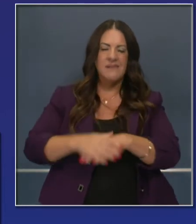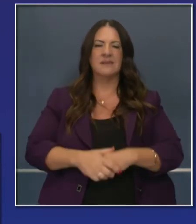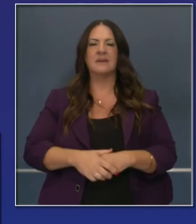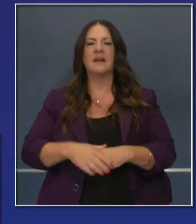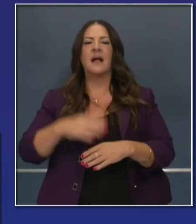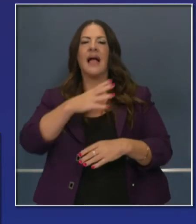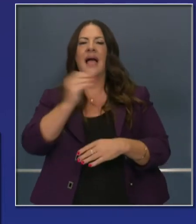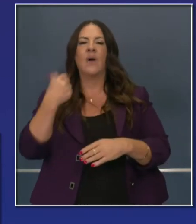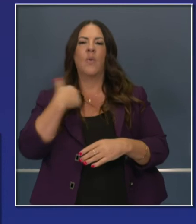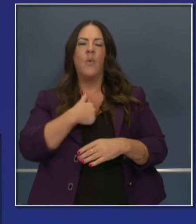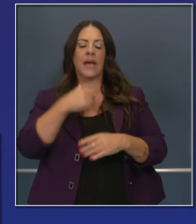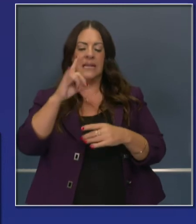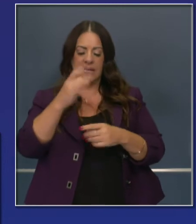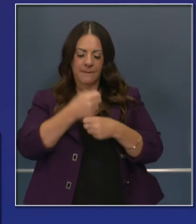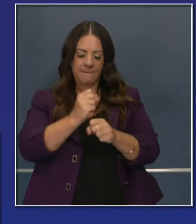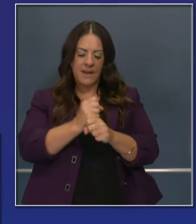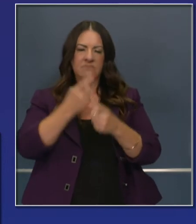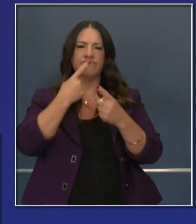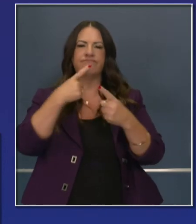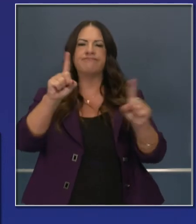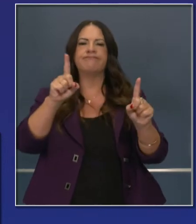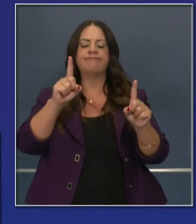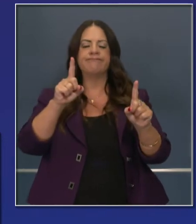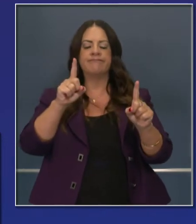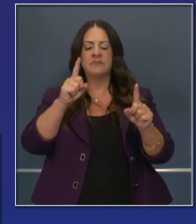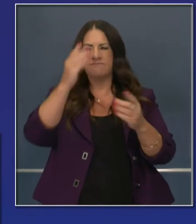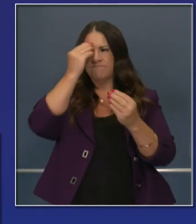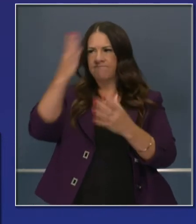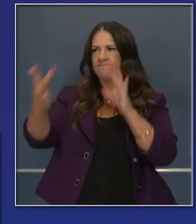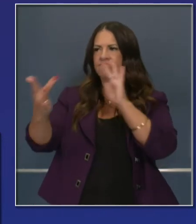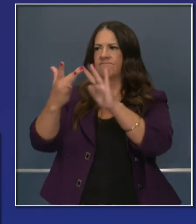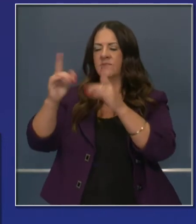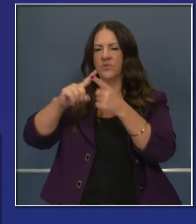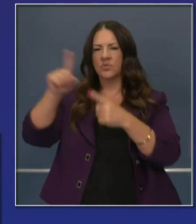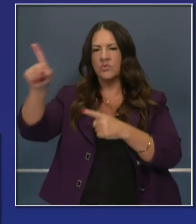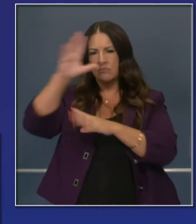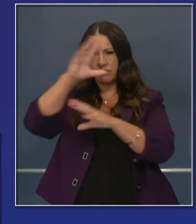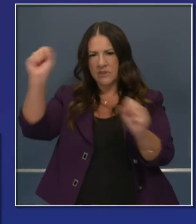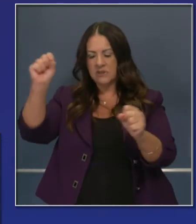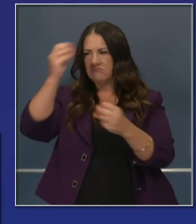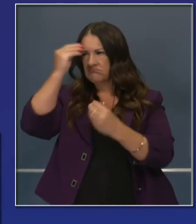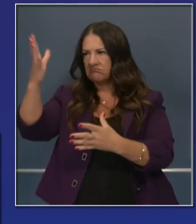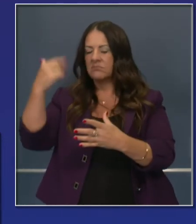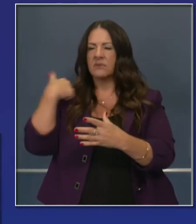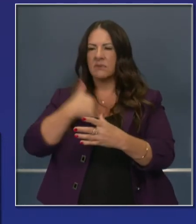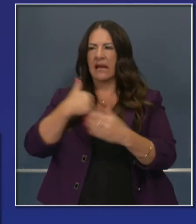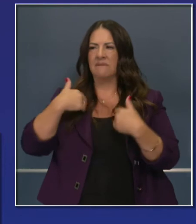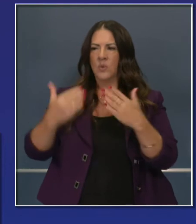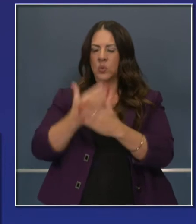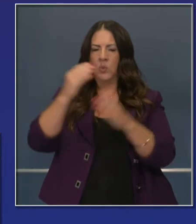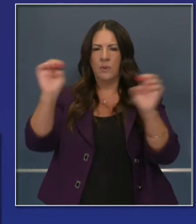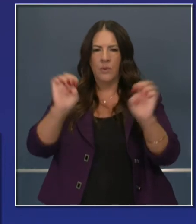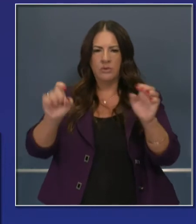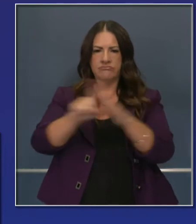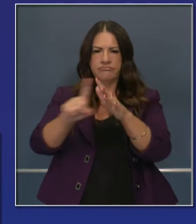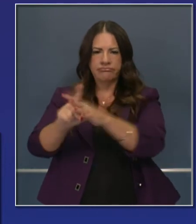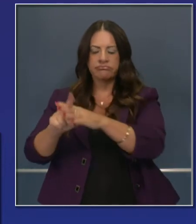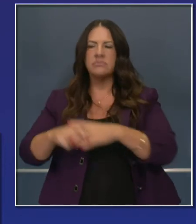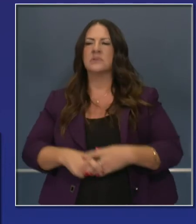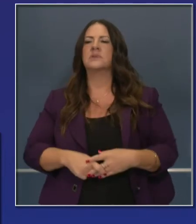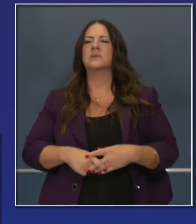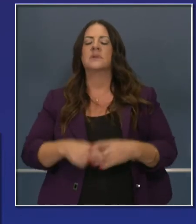emergency declarations into the White House more broadly as it relates to addressing the needs of individuals and